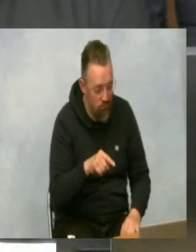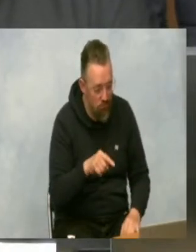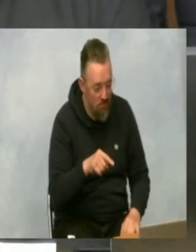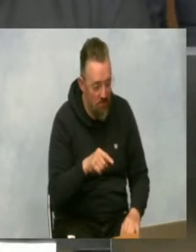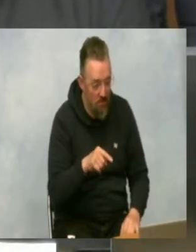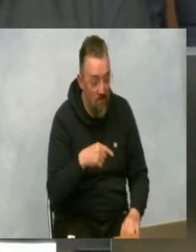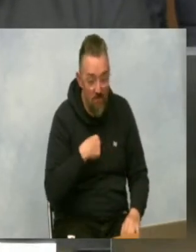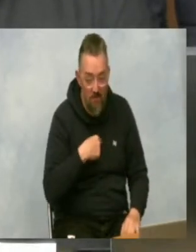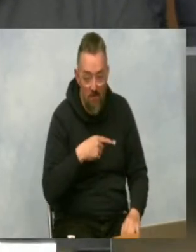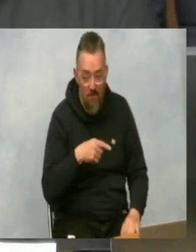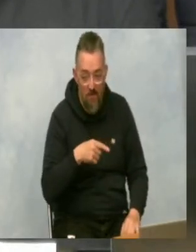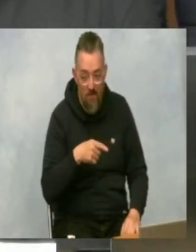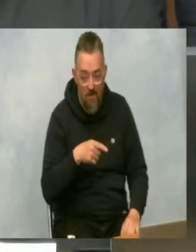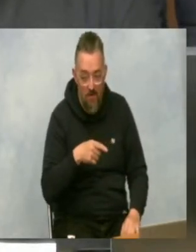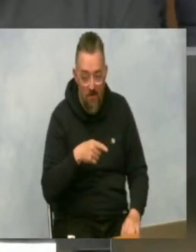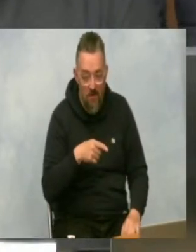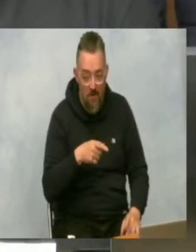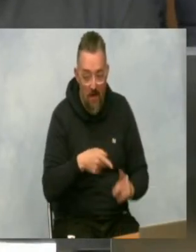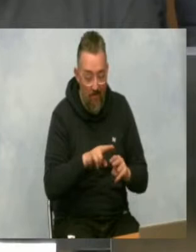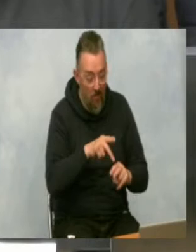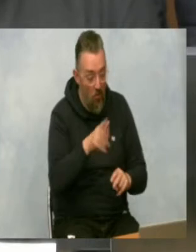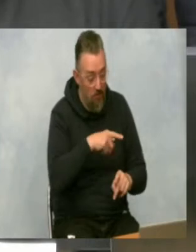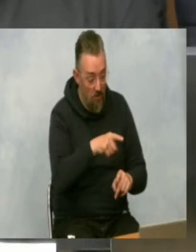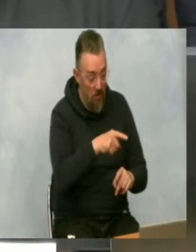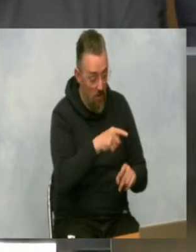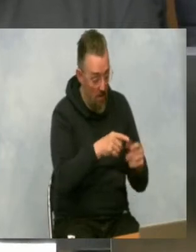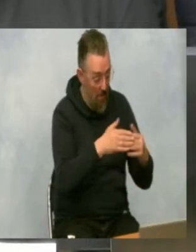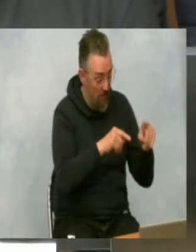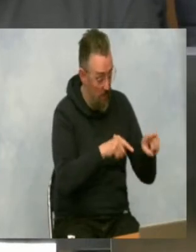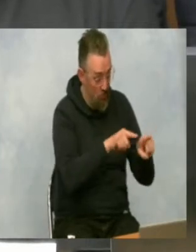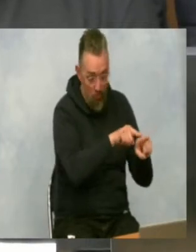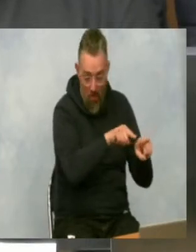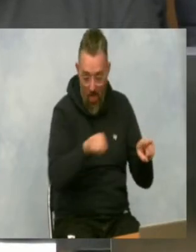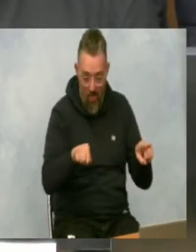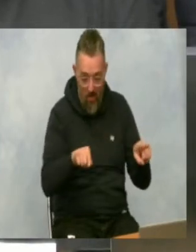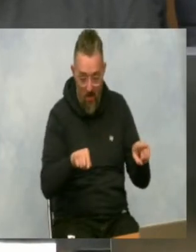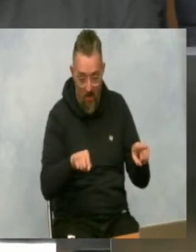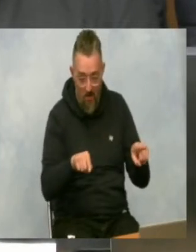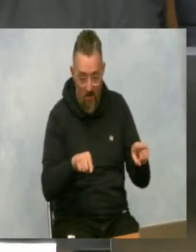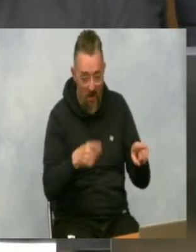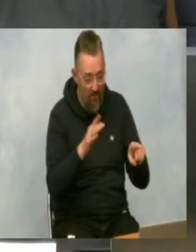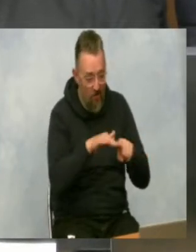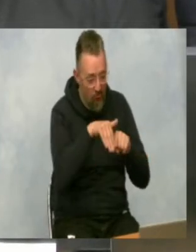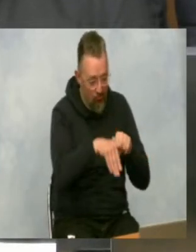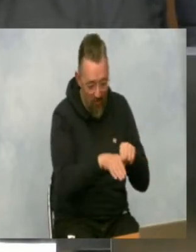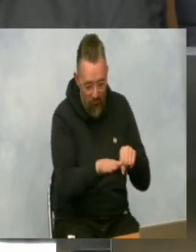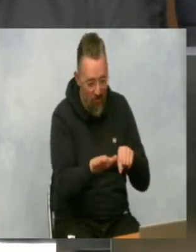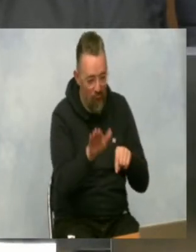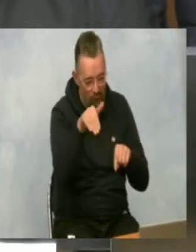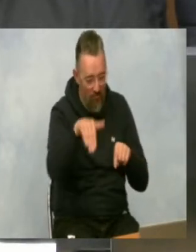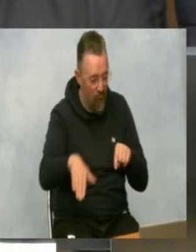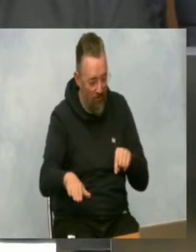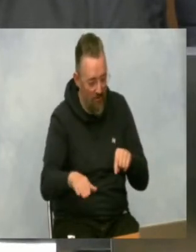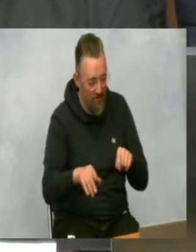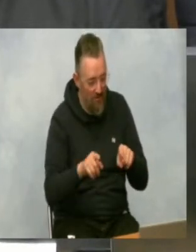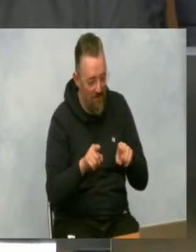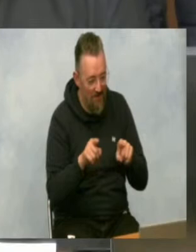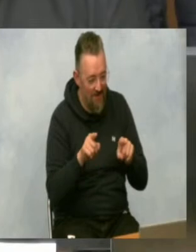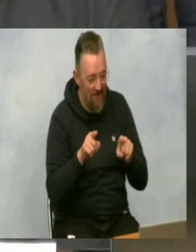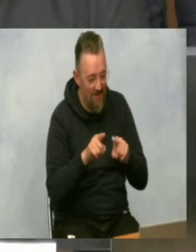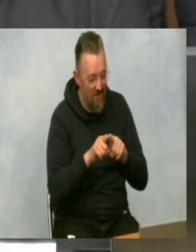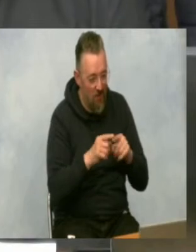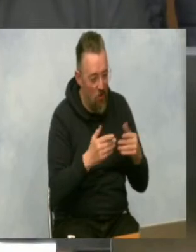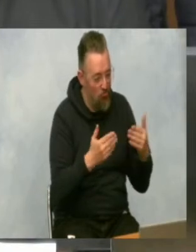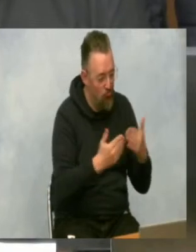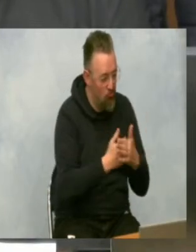you've been in it, you'll know what I'm talking about. If you go from one section of the building to the other section, there's ramps and there's different levels. It's like a modern and an old building